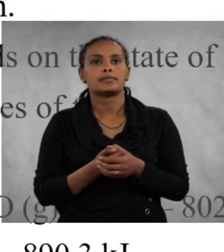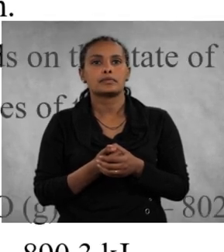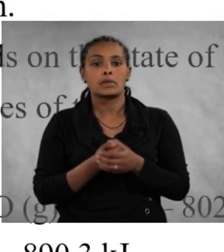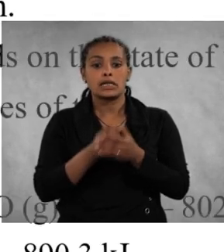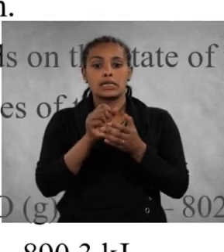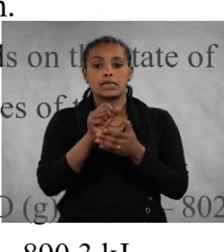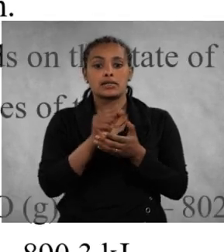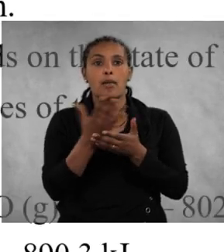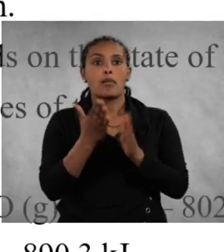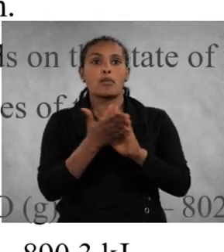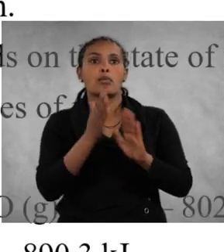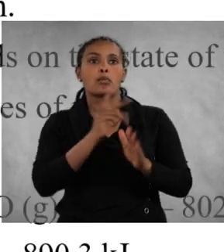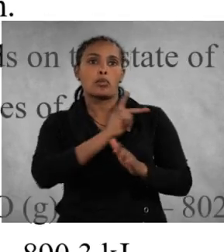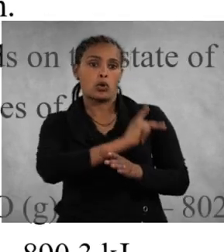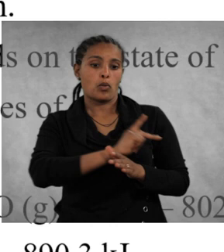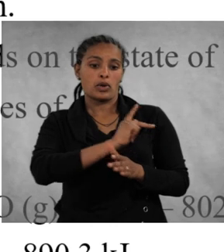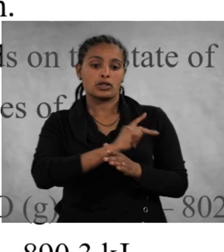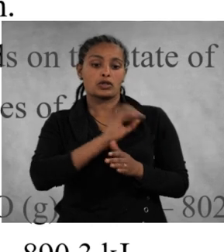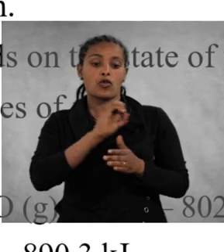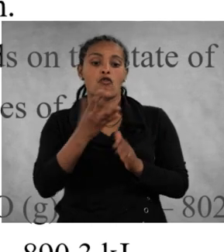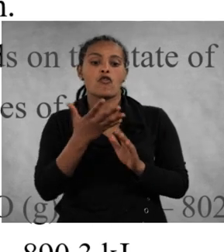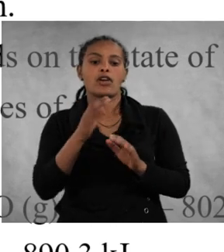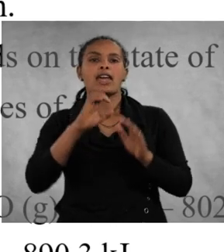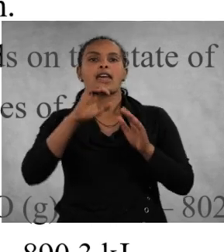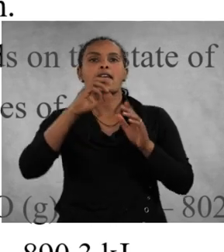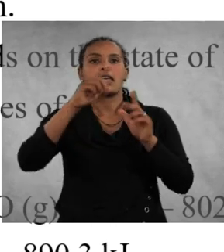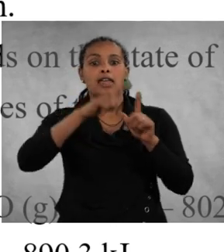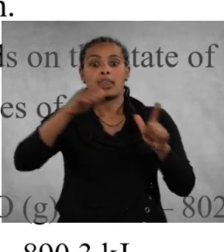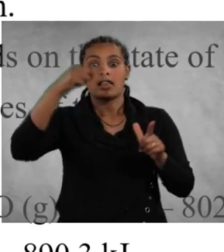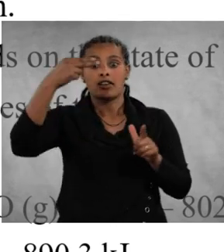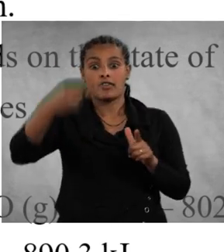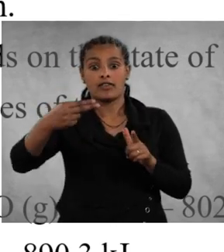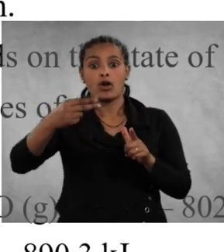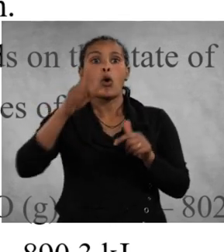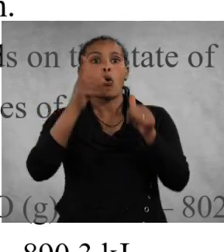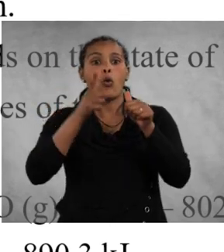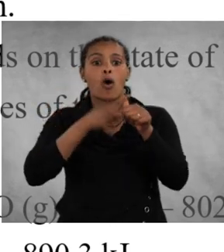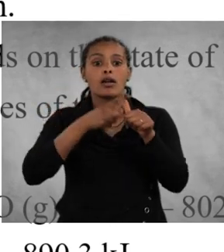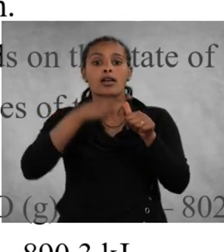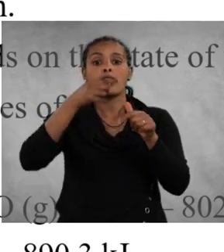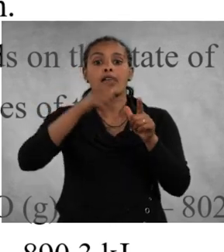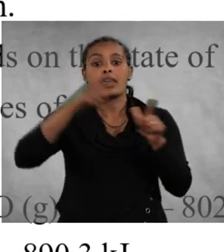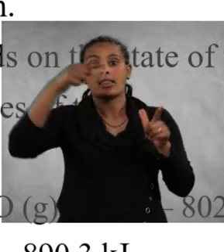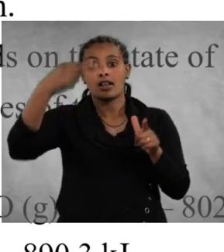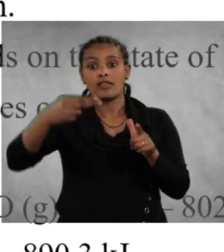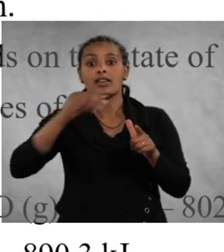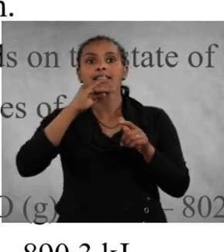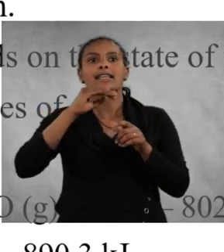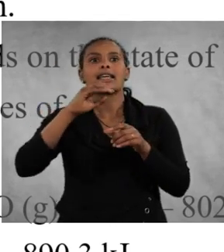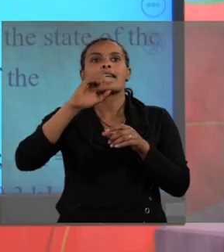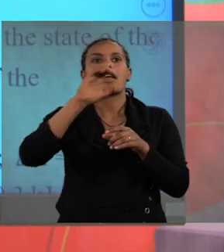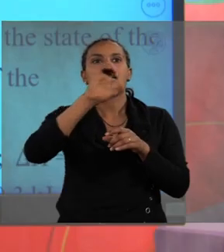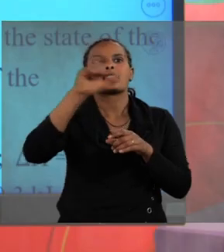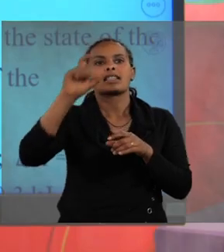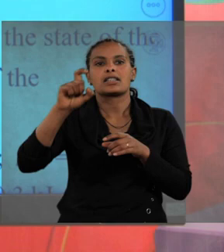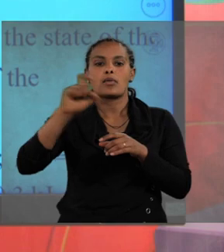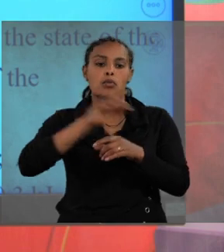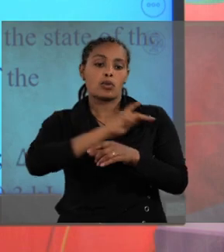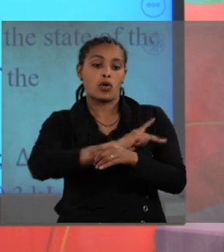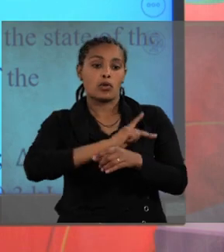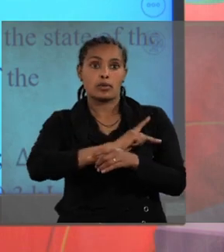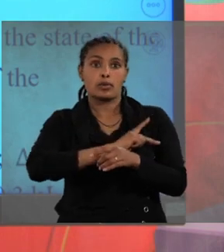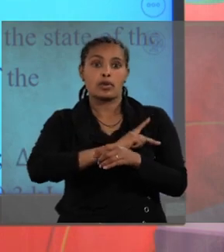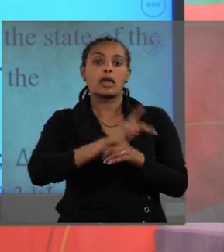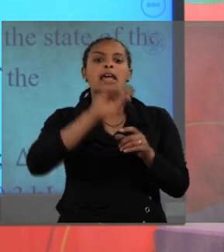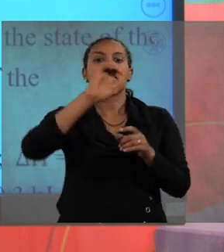Some properties of enthalpy. 1. Enthalpy is an extensive property.